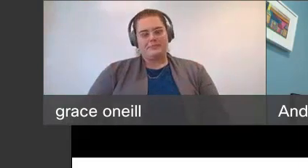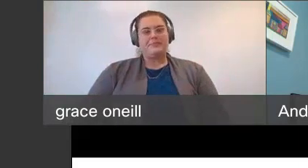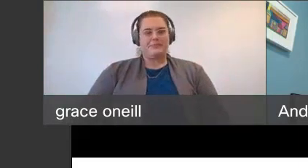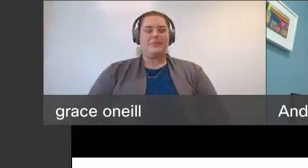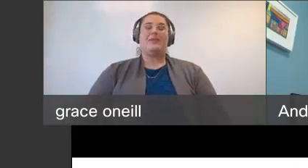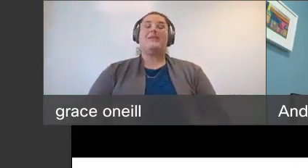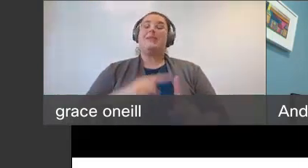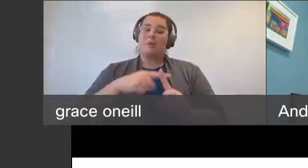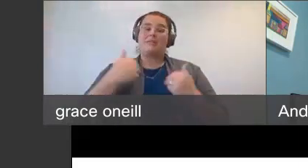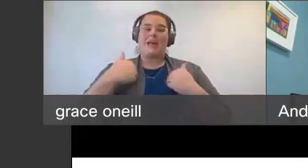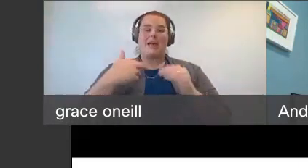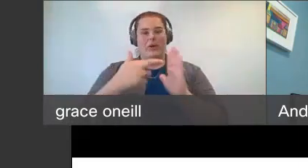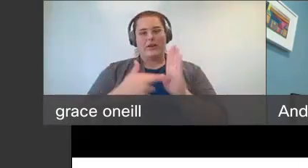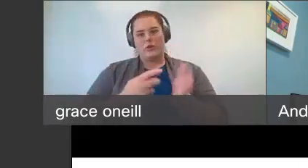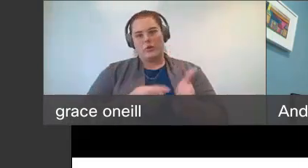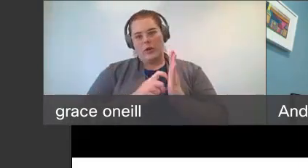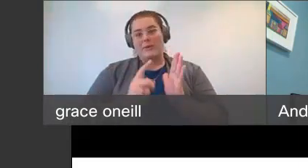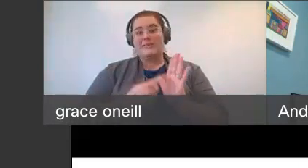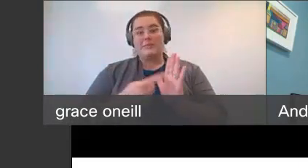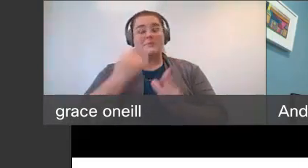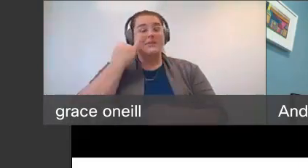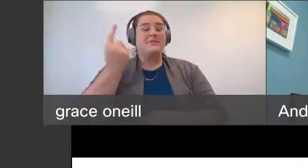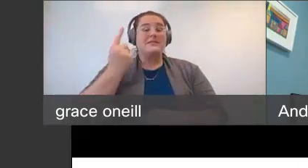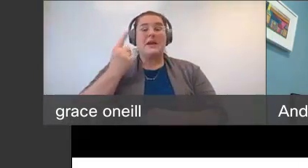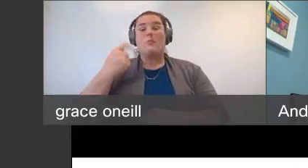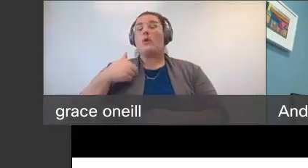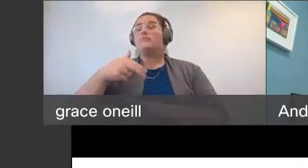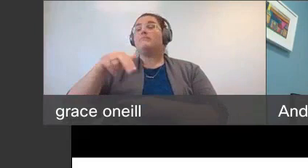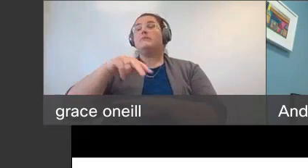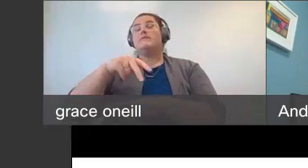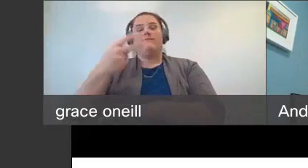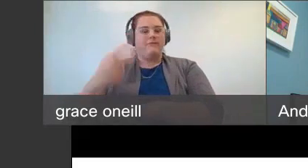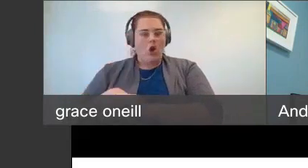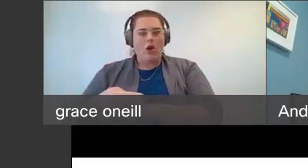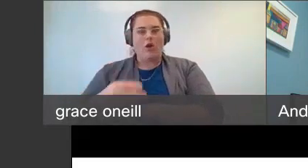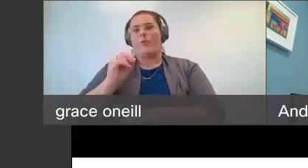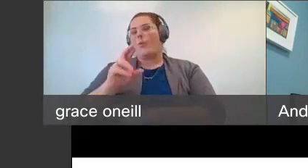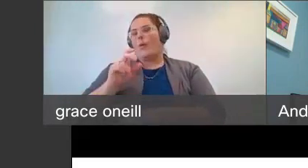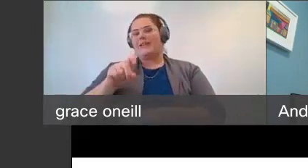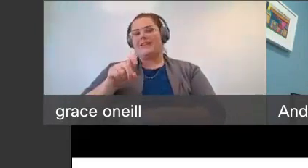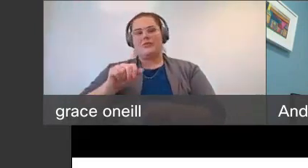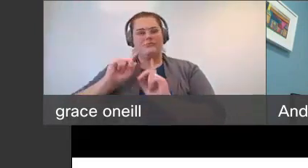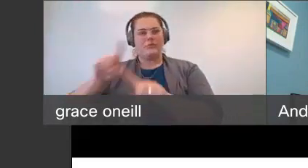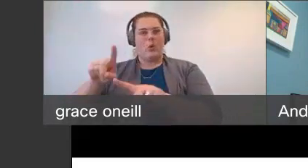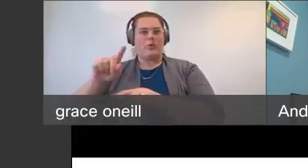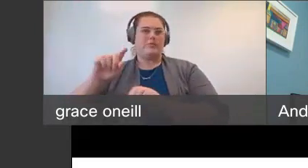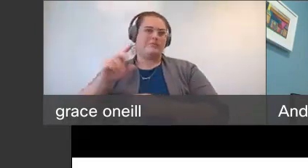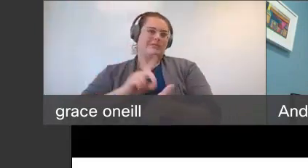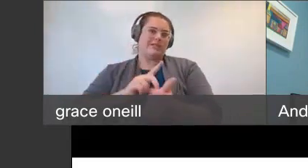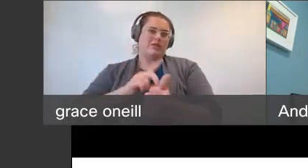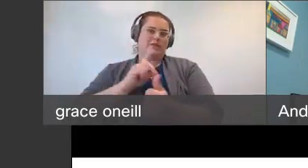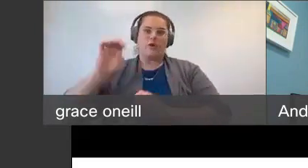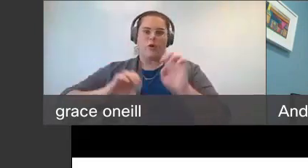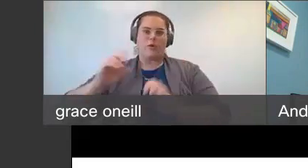If an individual falls, or you may have certain protocols where the individual needs to be seen by a physician for an evaluation. The goal of